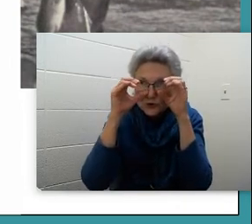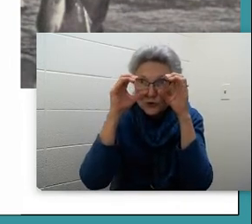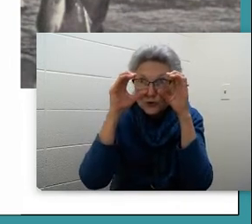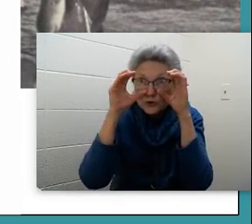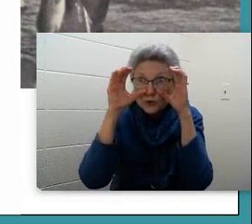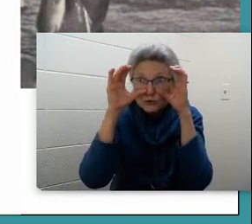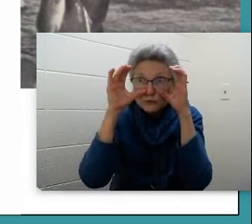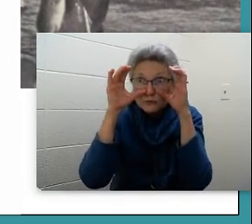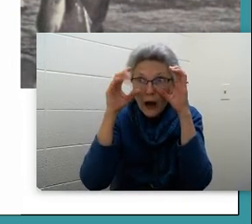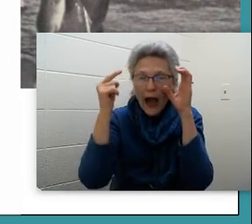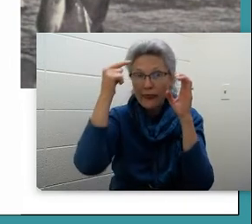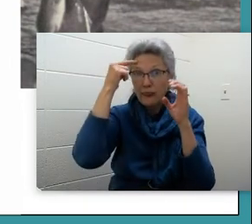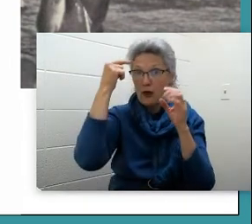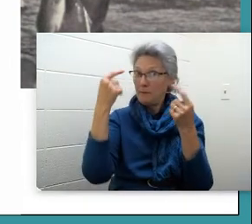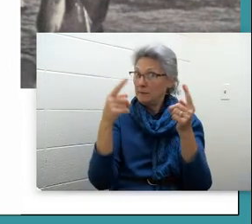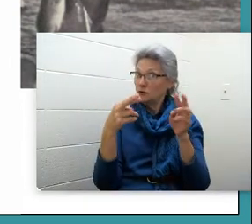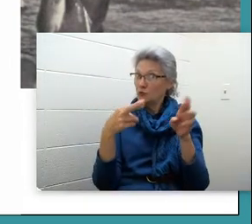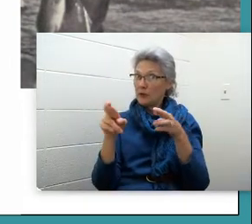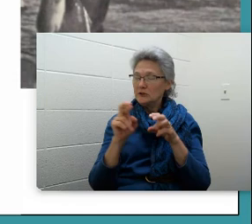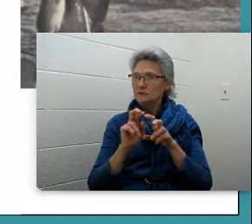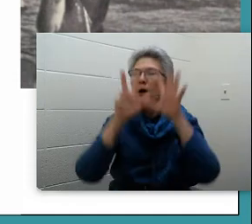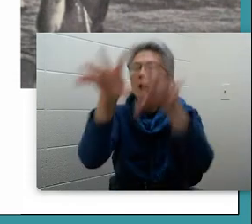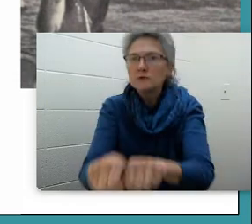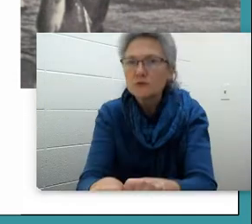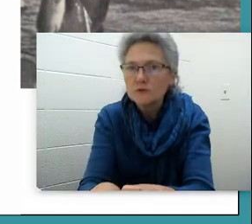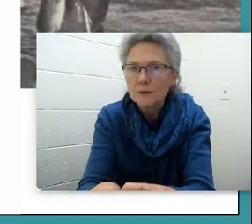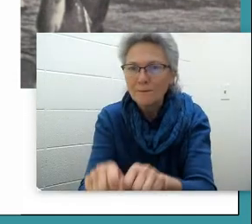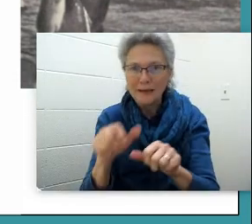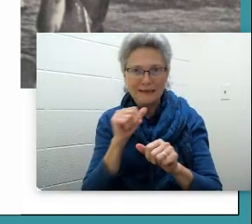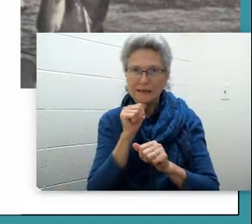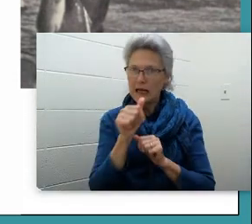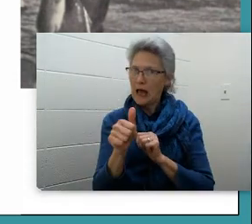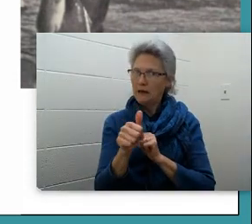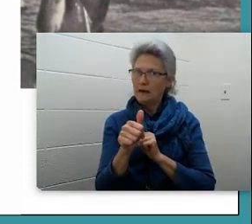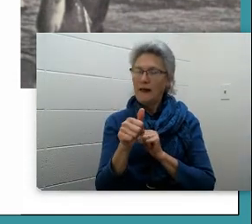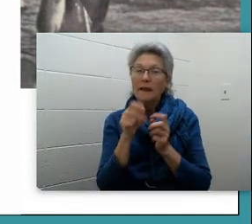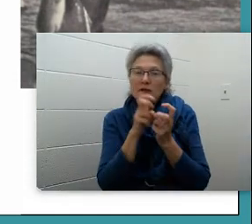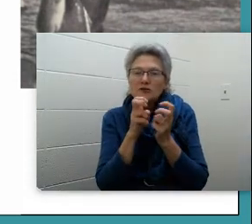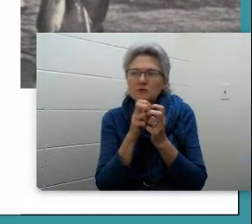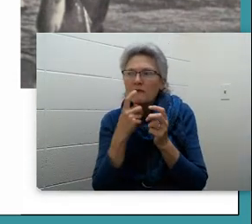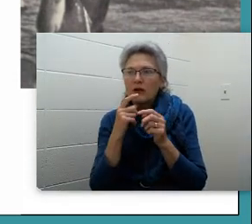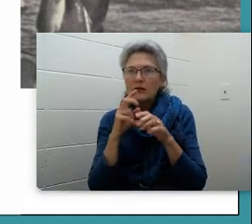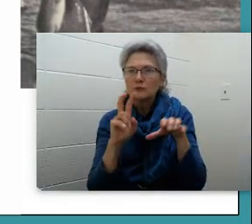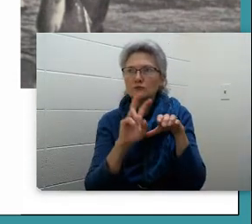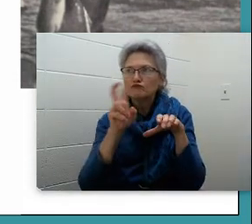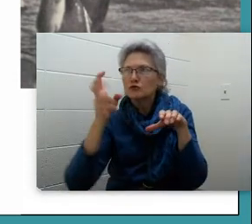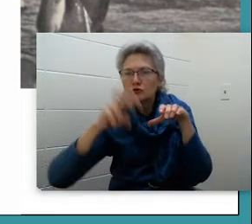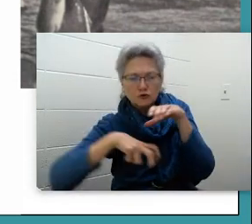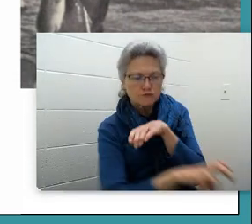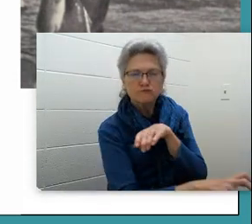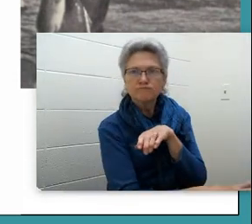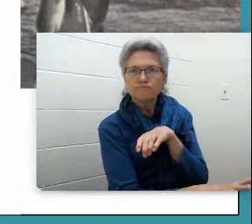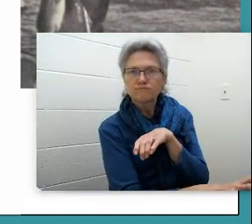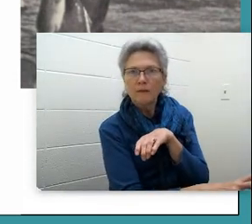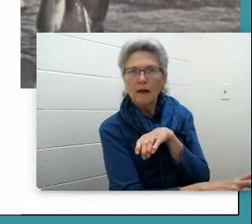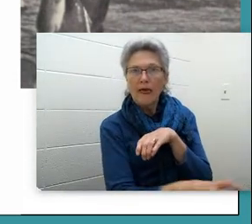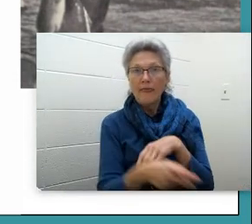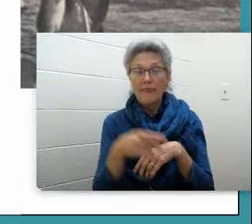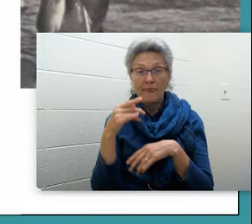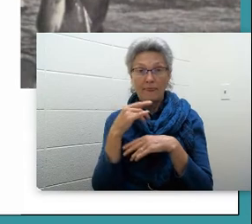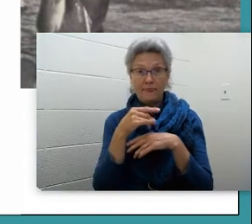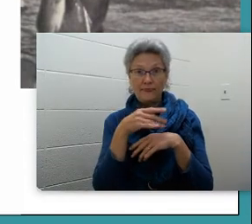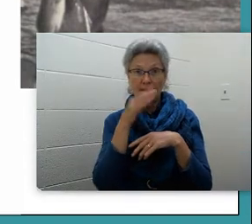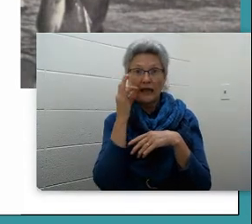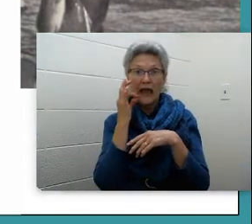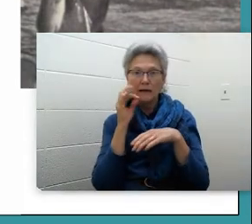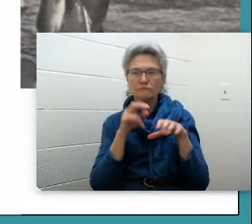spring, but she did not. The chipmunk finally quickly entered his den. The cat